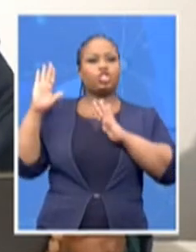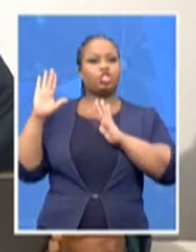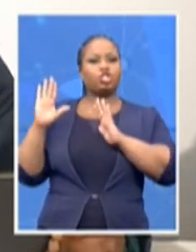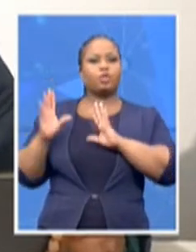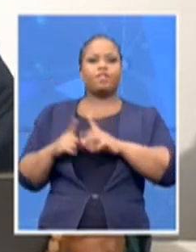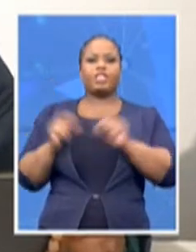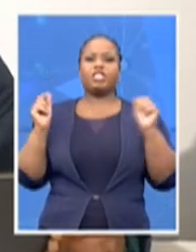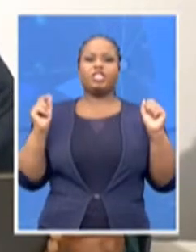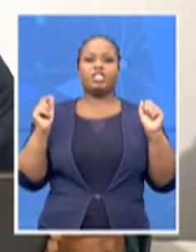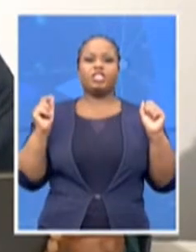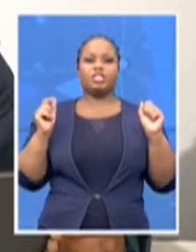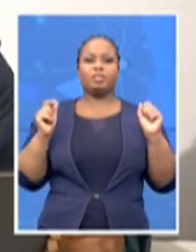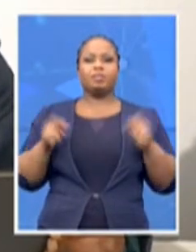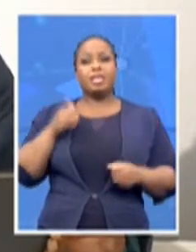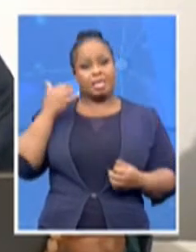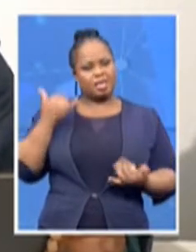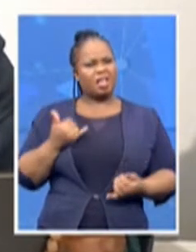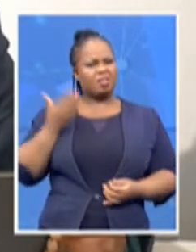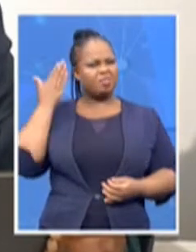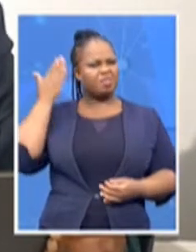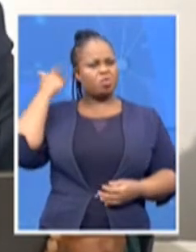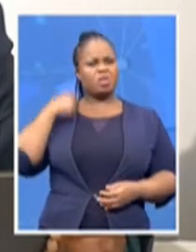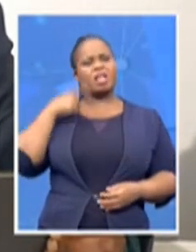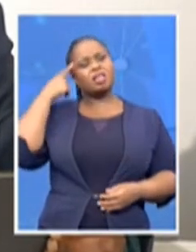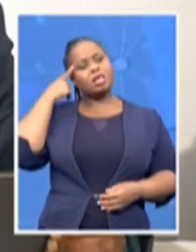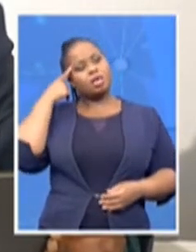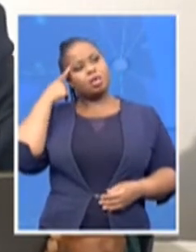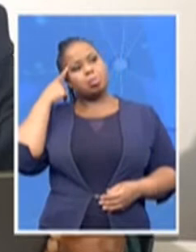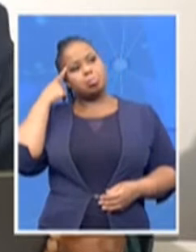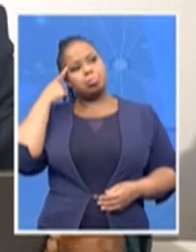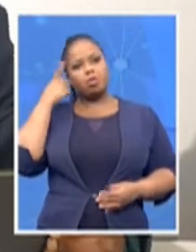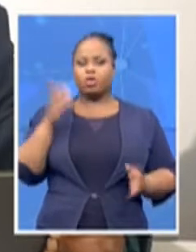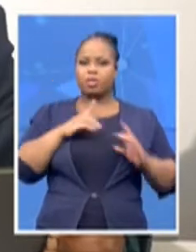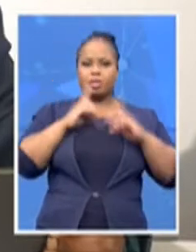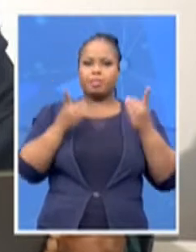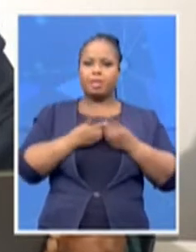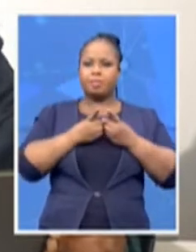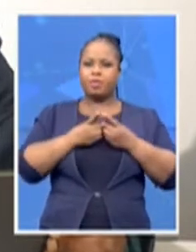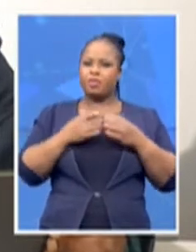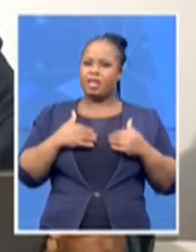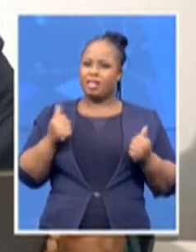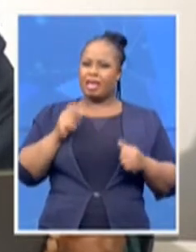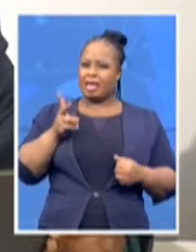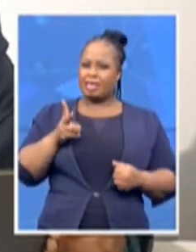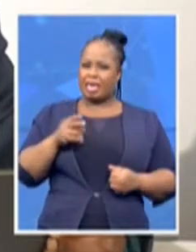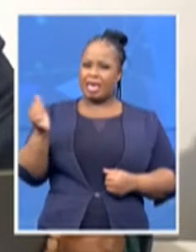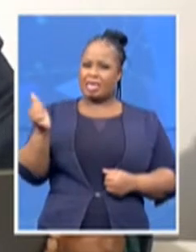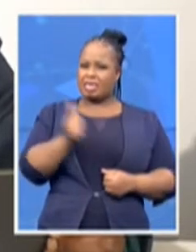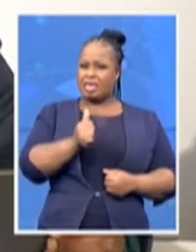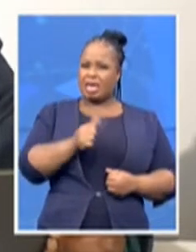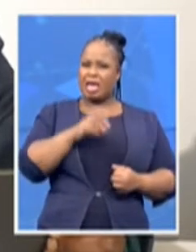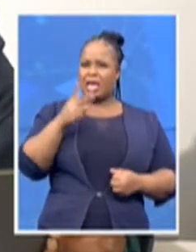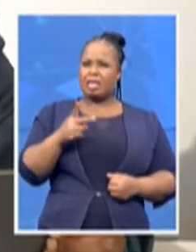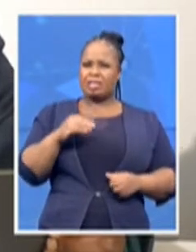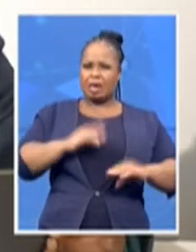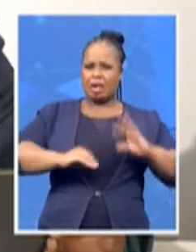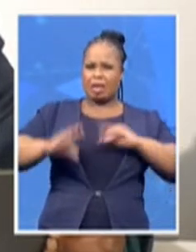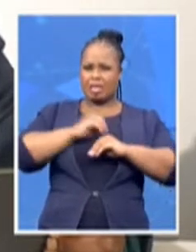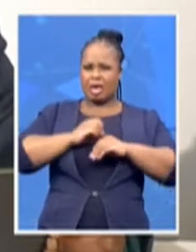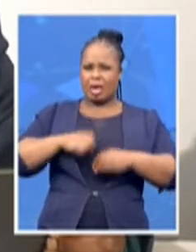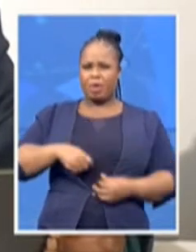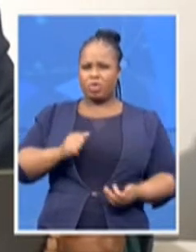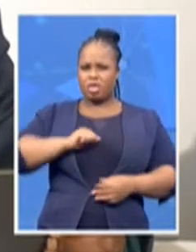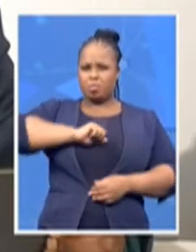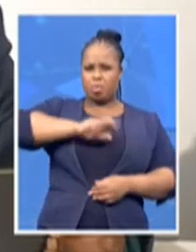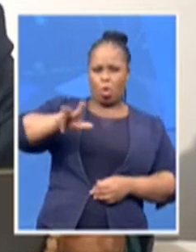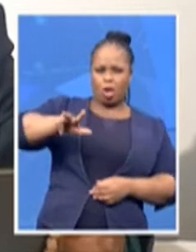I just come into the health department, there was also some threat about Ebola. Ebola is coming. Everybody